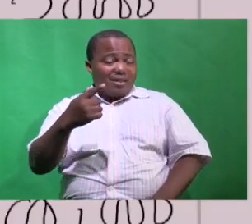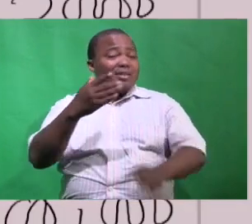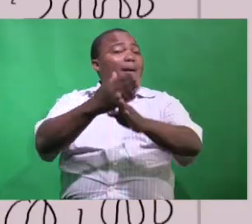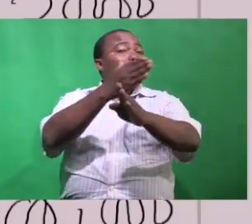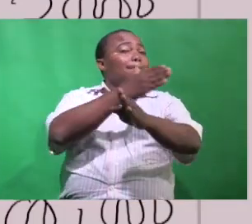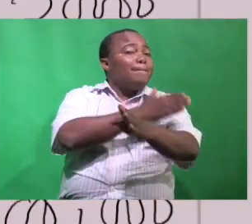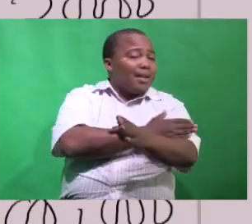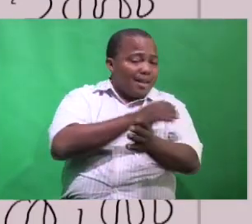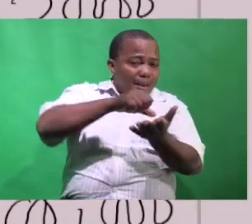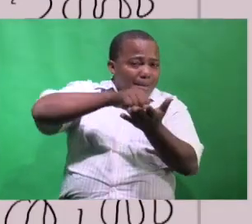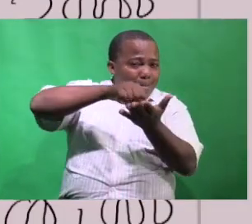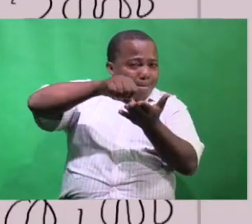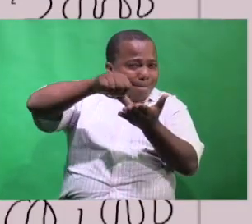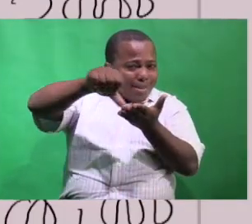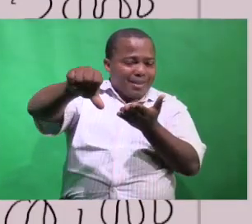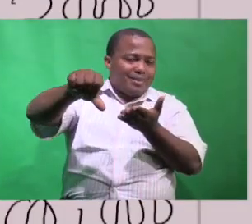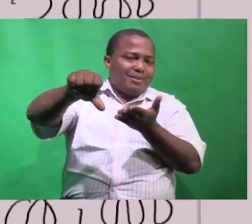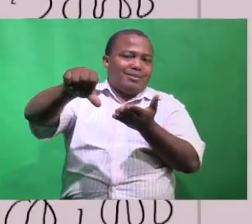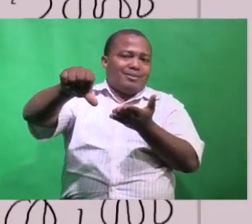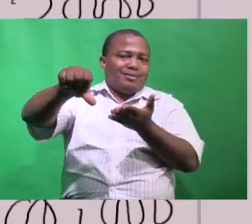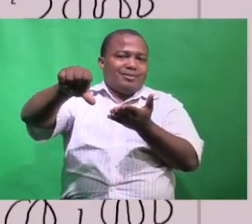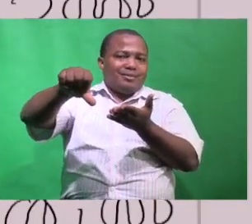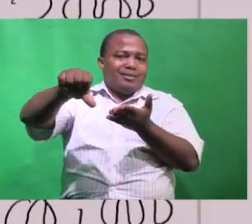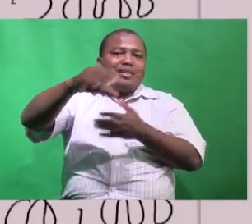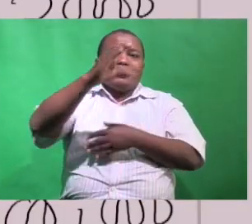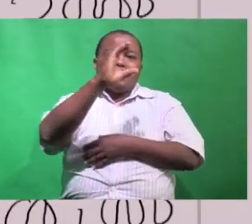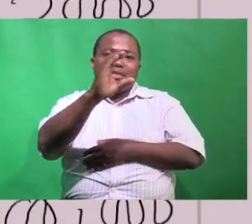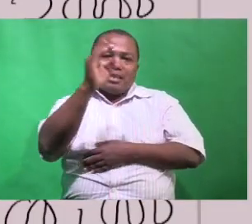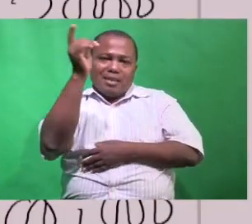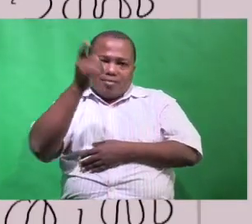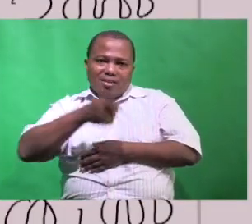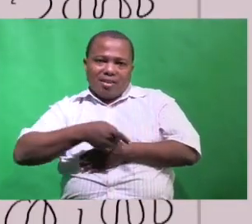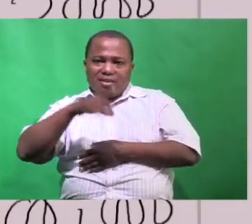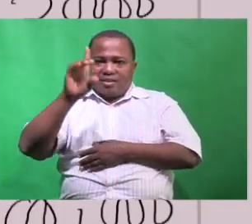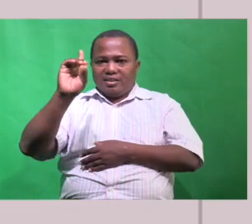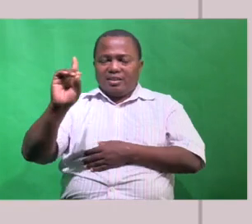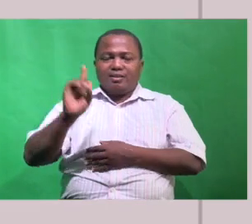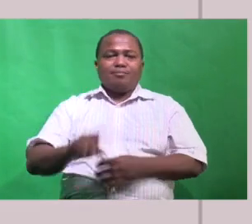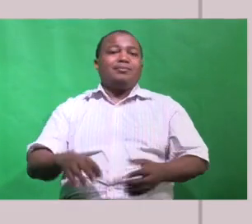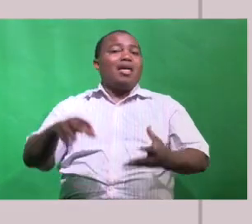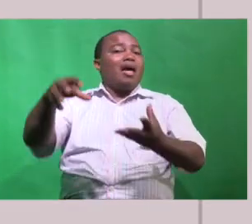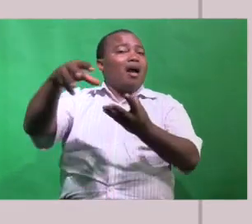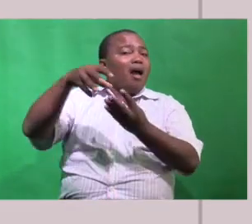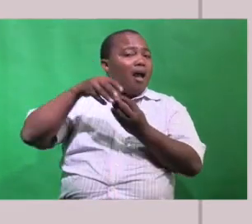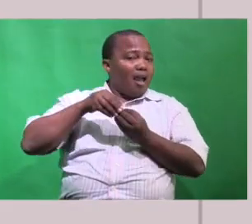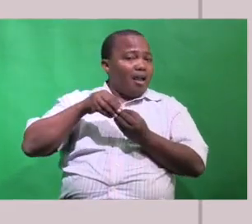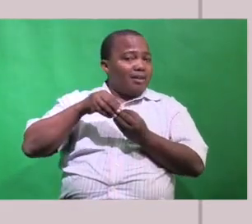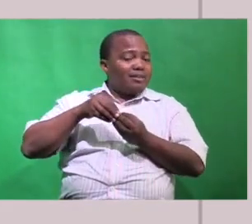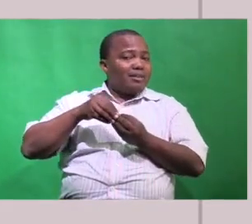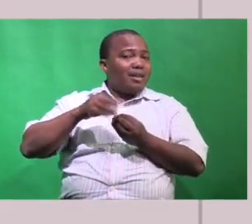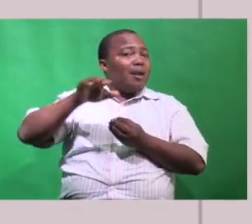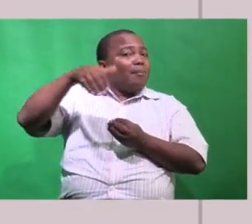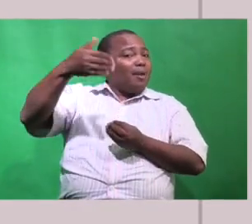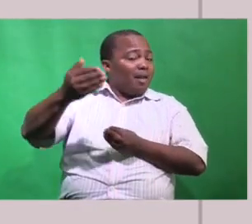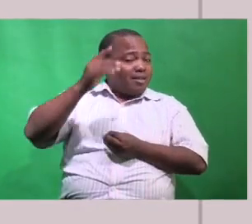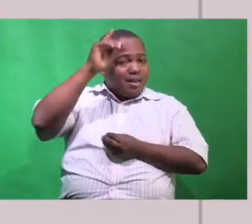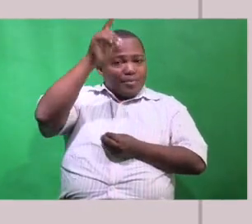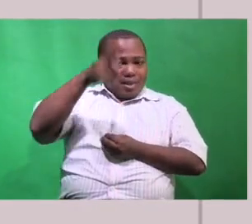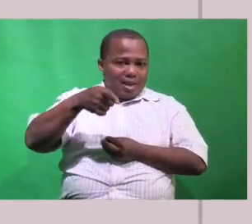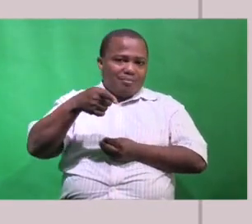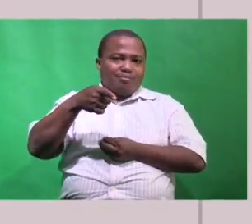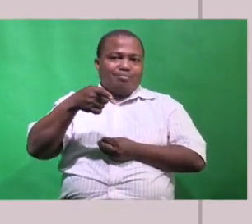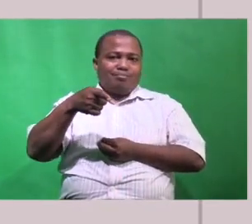prepaid CD. and